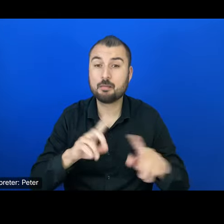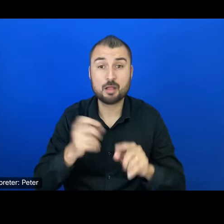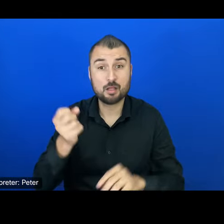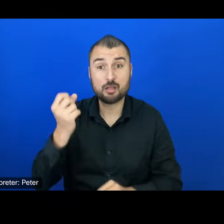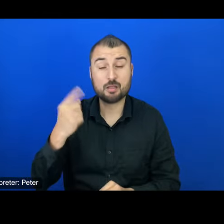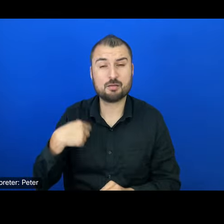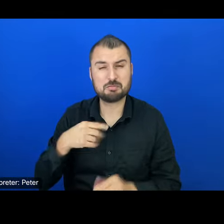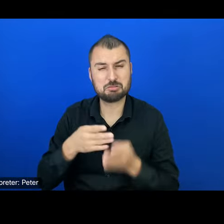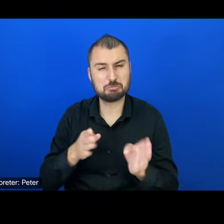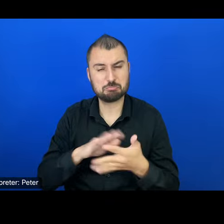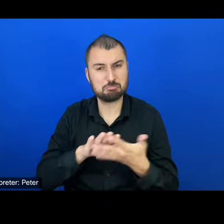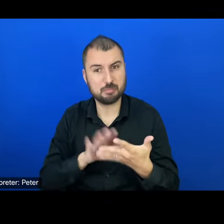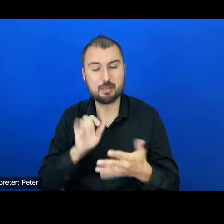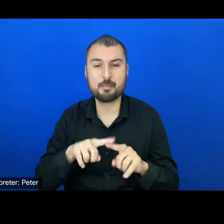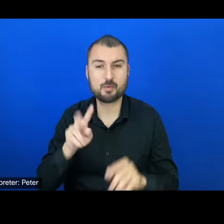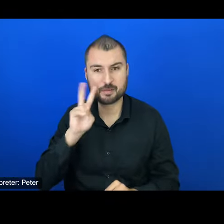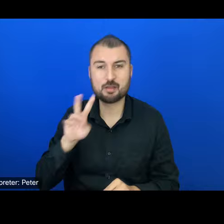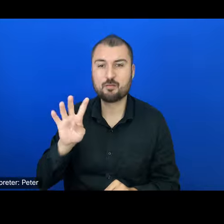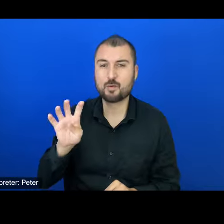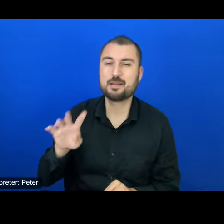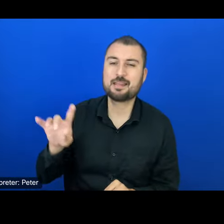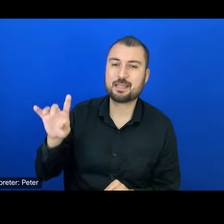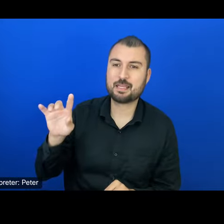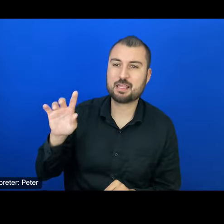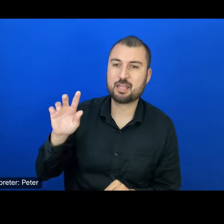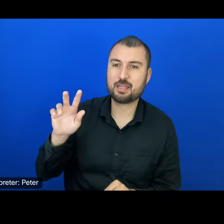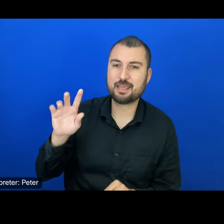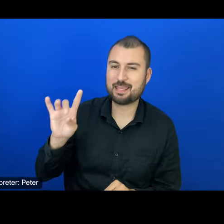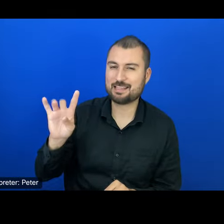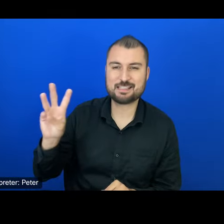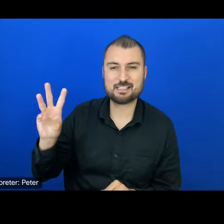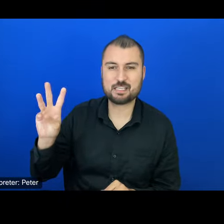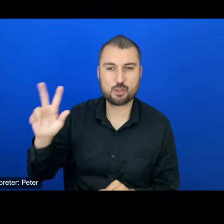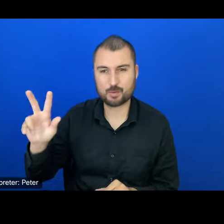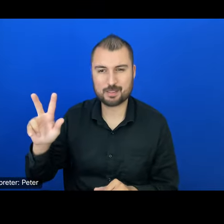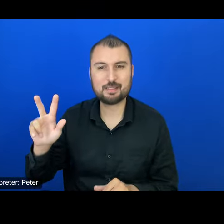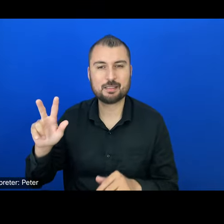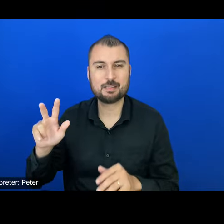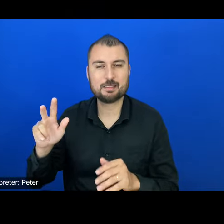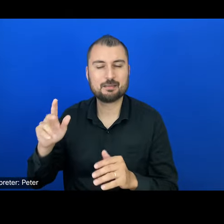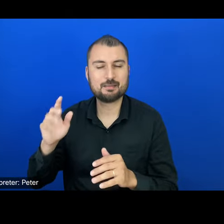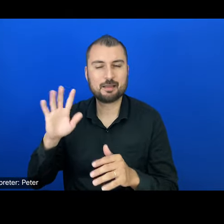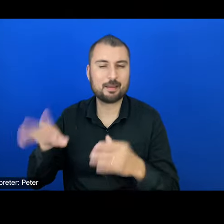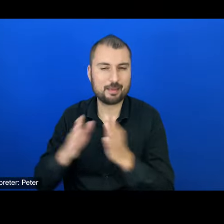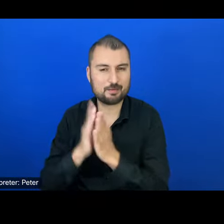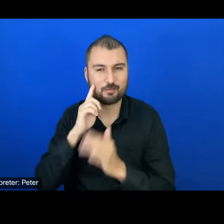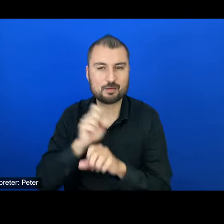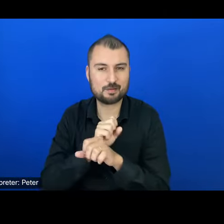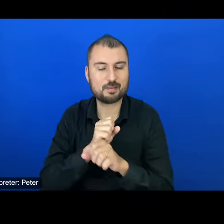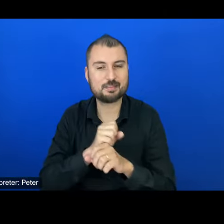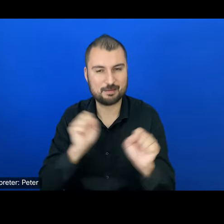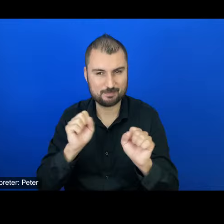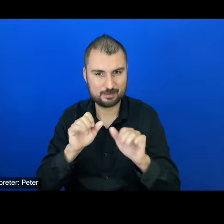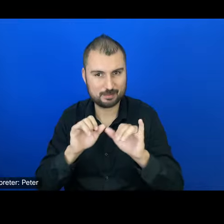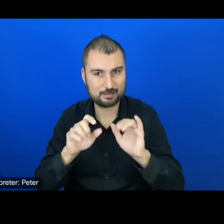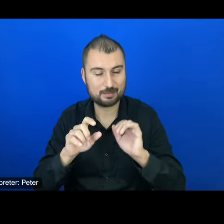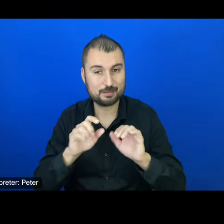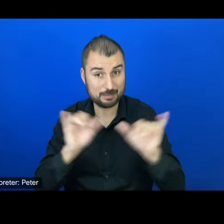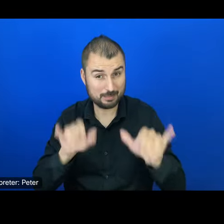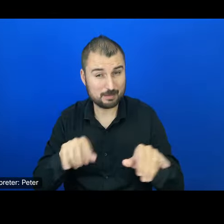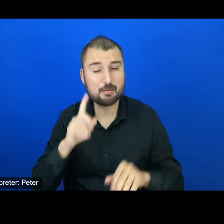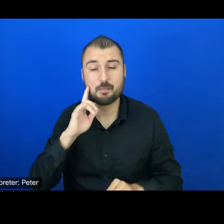is an additional $43,863 being asked for in the safety systems. And again, that is starting the phasing replacement